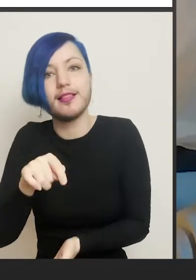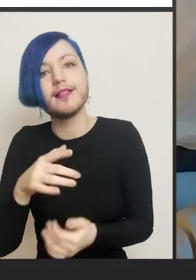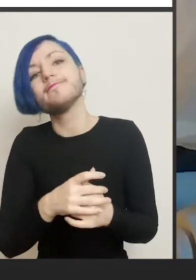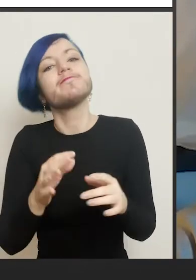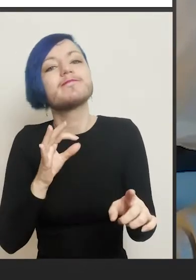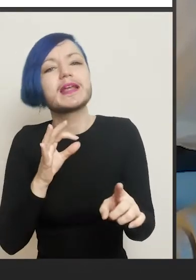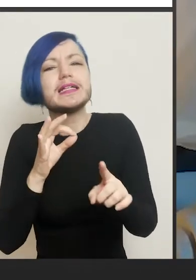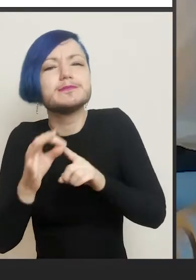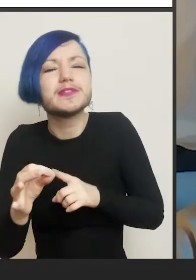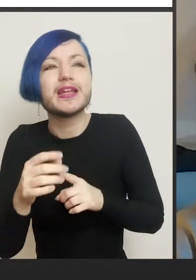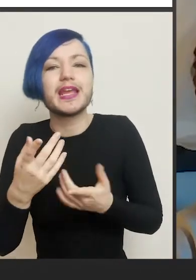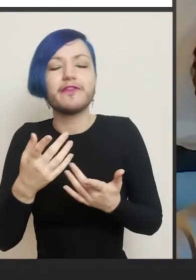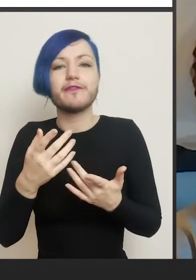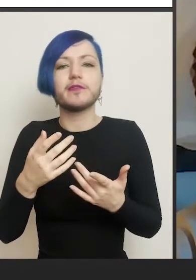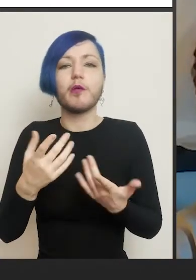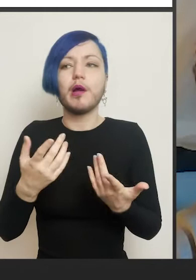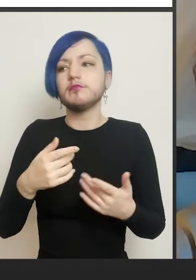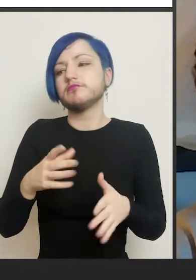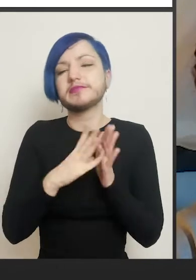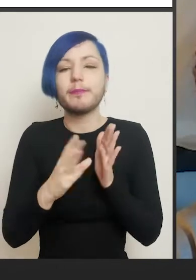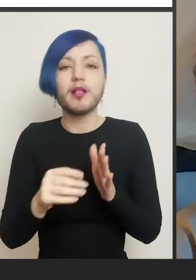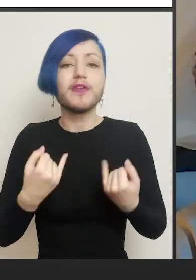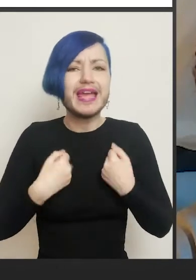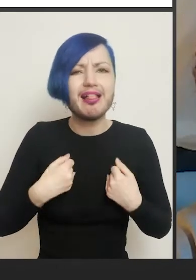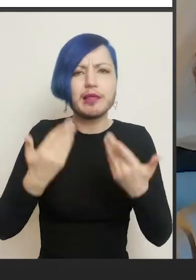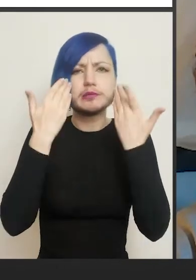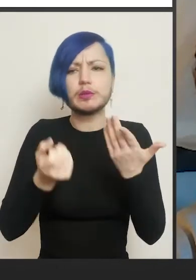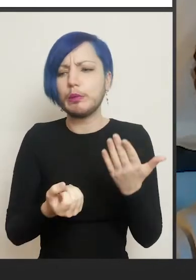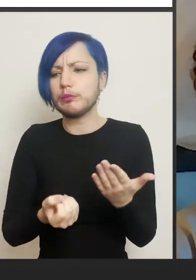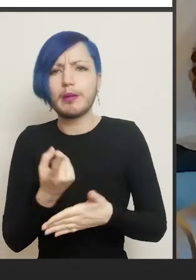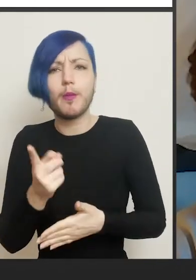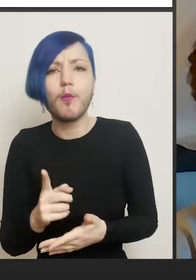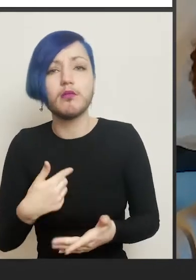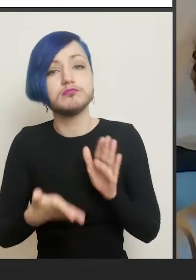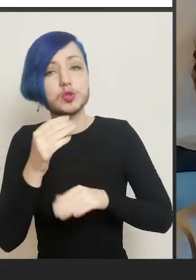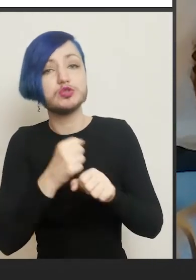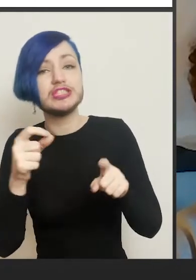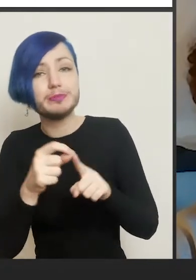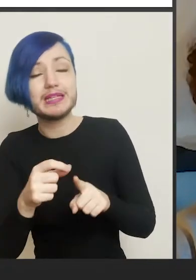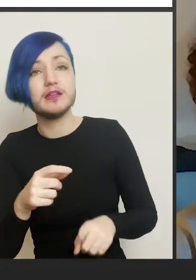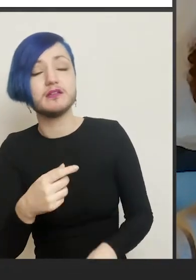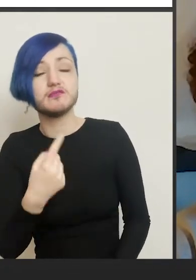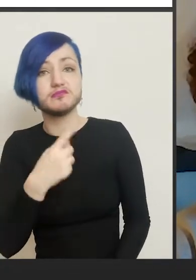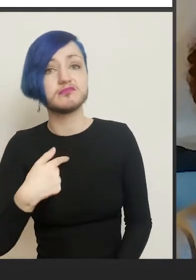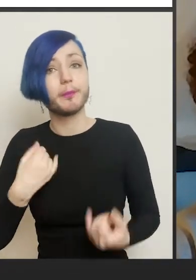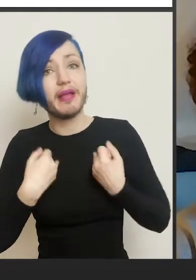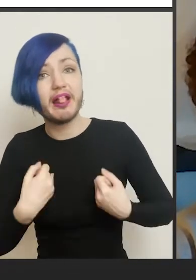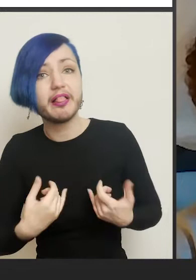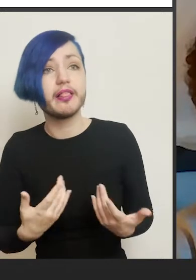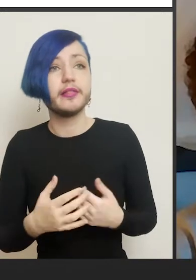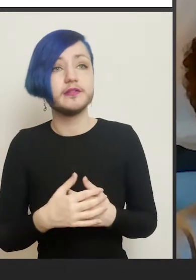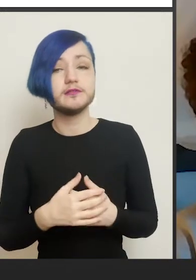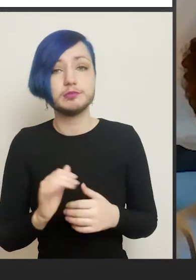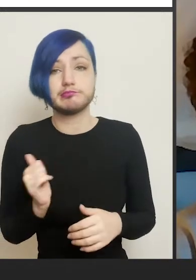Particularly if you've got a degree of certainty. If you're poorly and you don't know what the problem is, and you're going to see a GP and you're sick, then I guess it's a